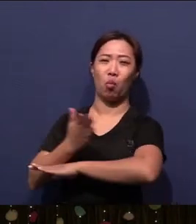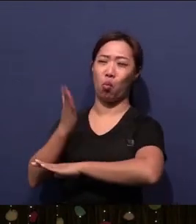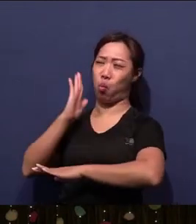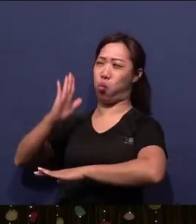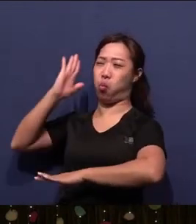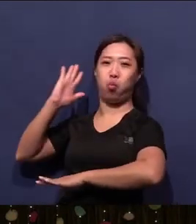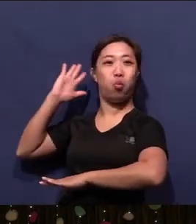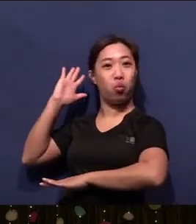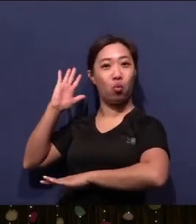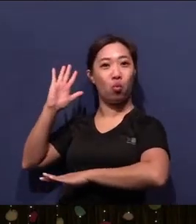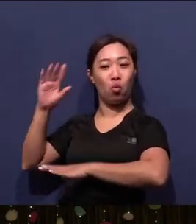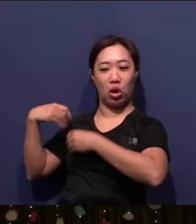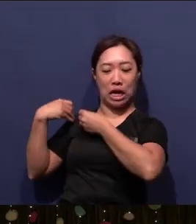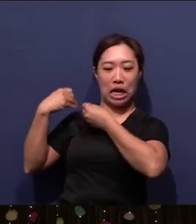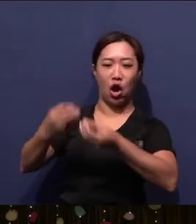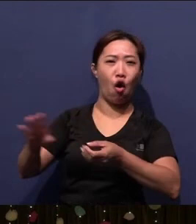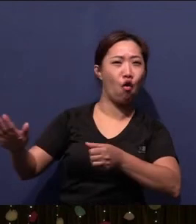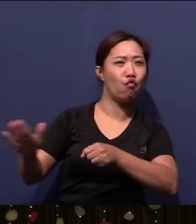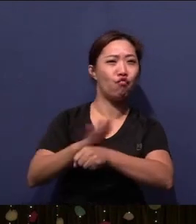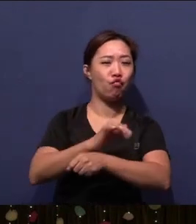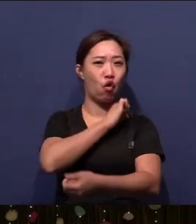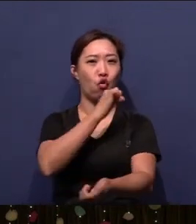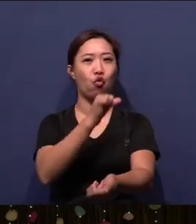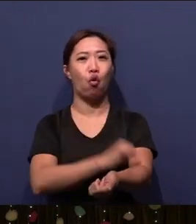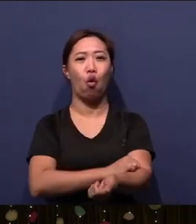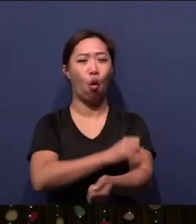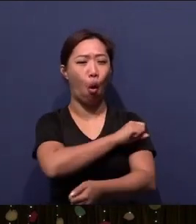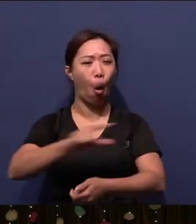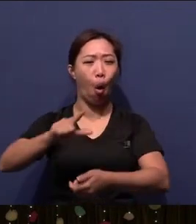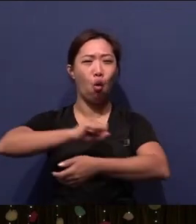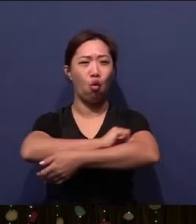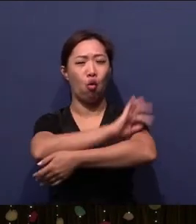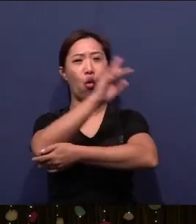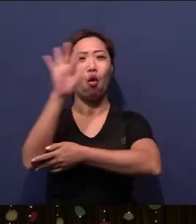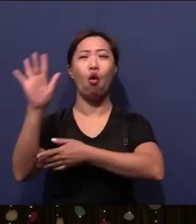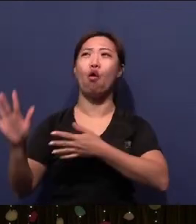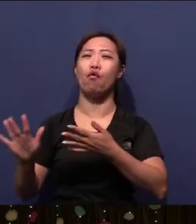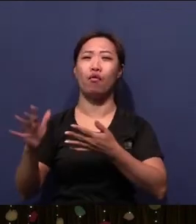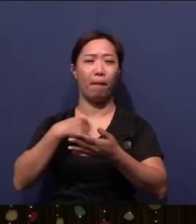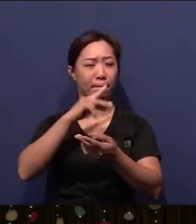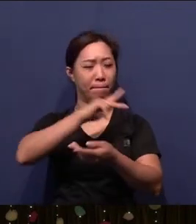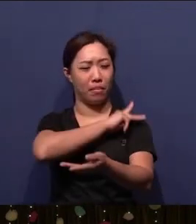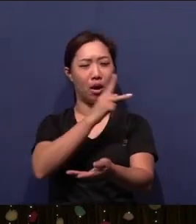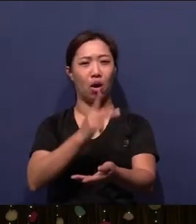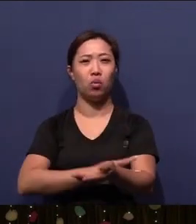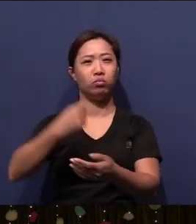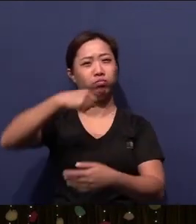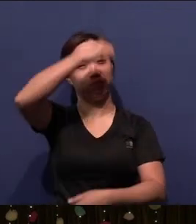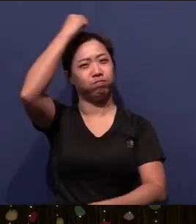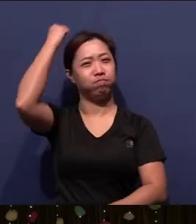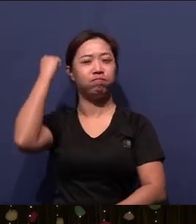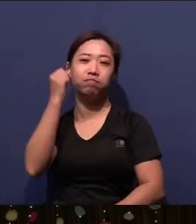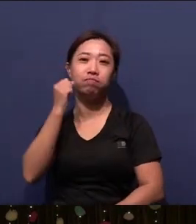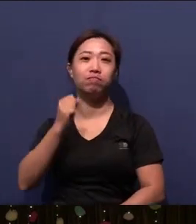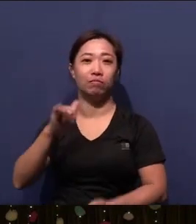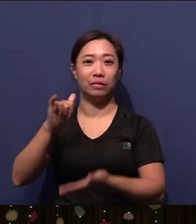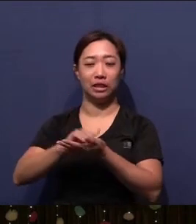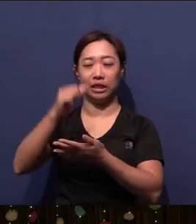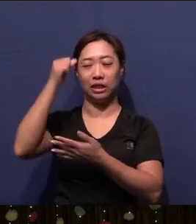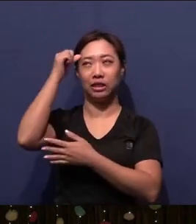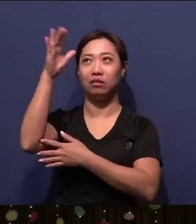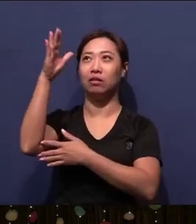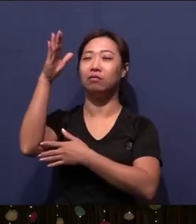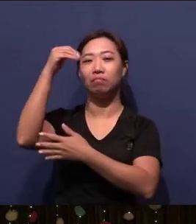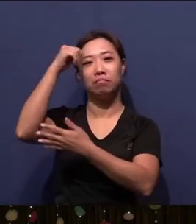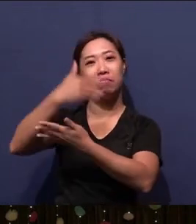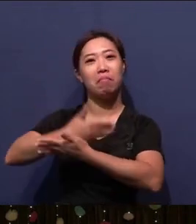Days, and he was given full authority, all the glory and the sovereign power. And this Son of Man is